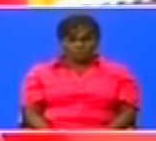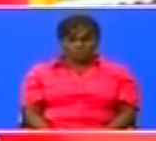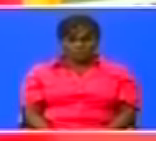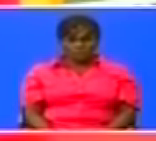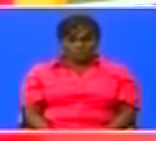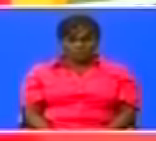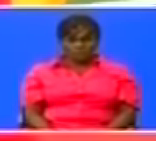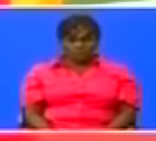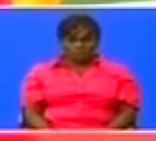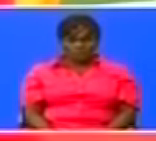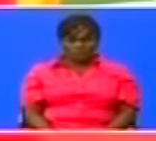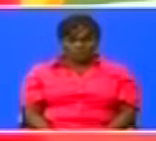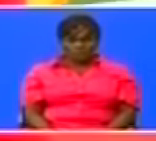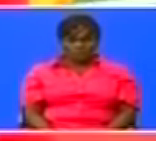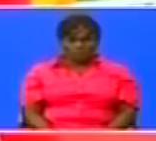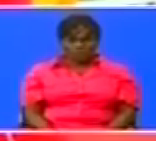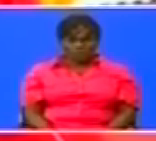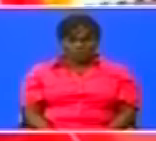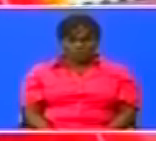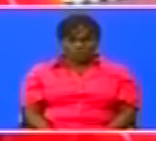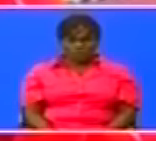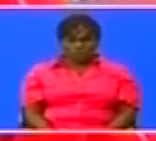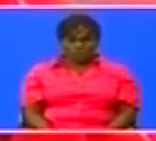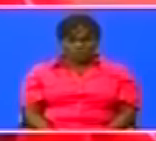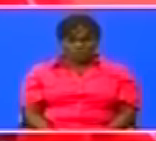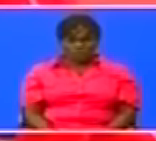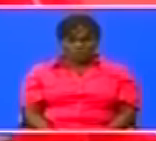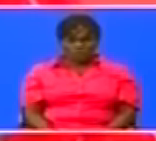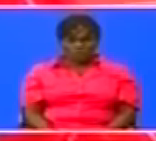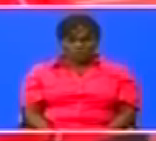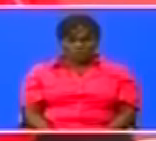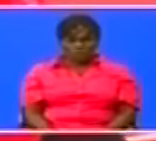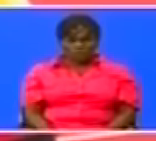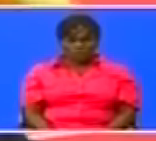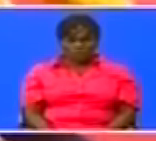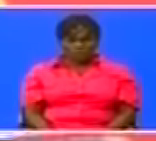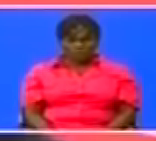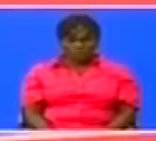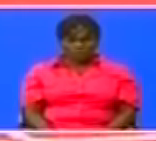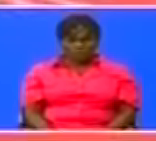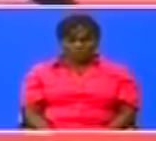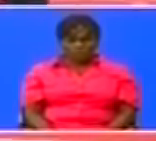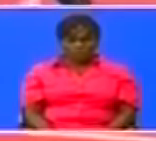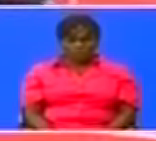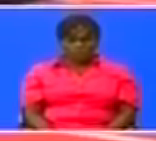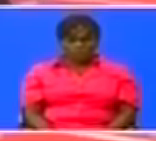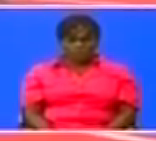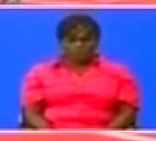Alex. Abouma, prêt, parti.